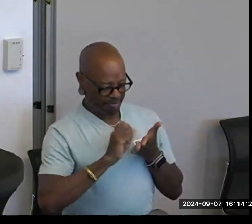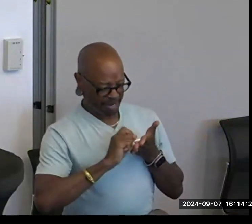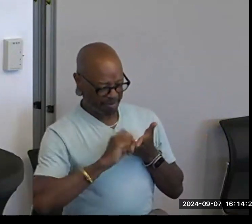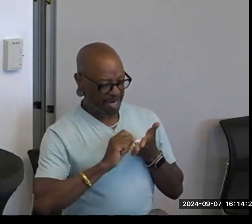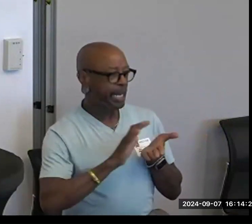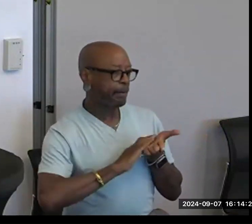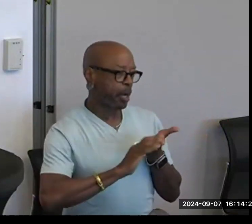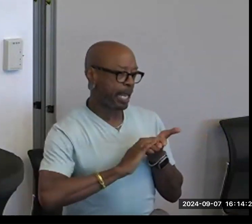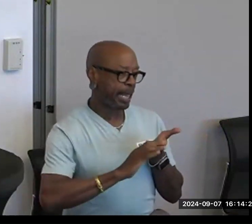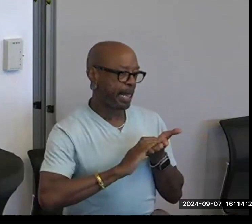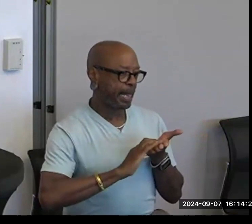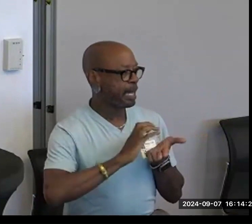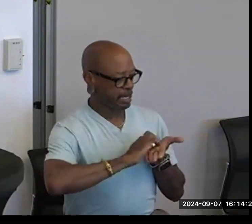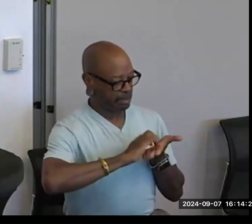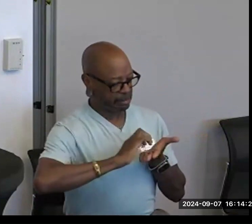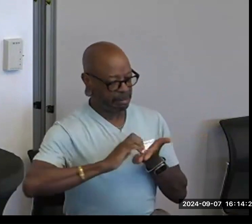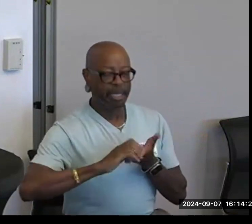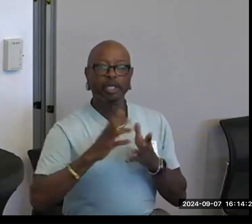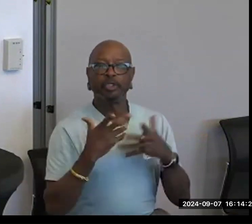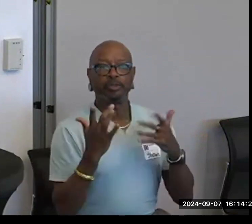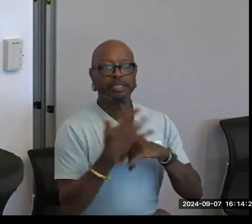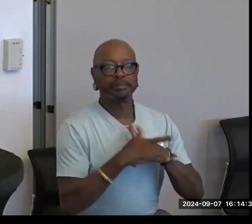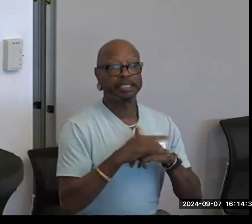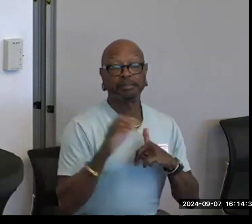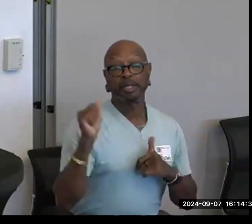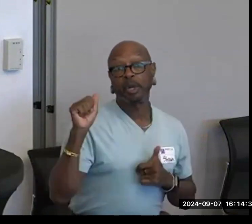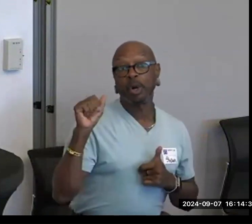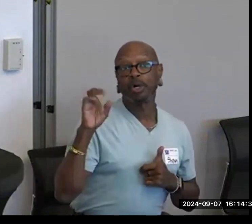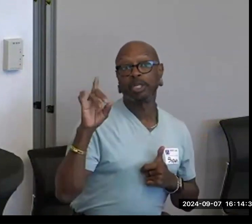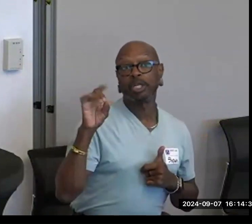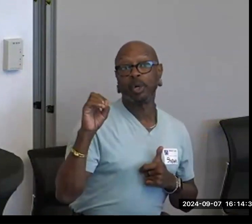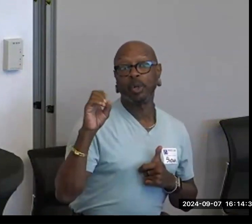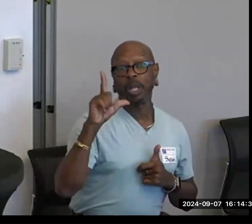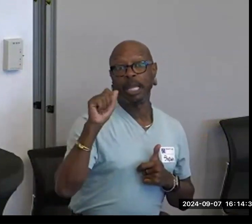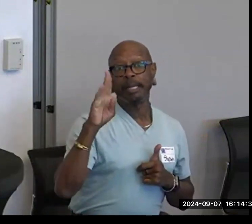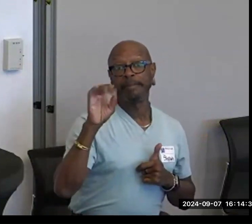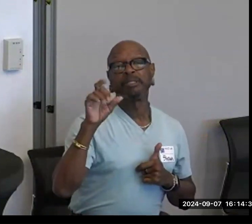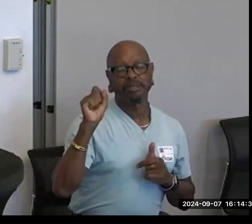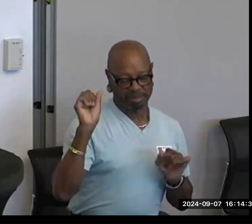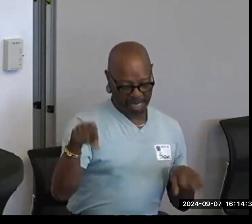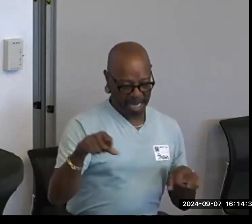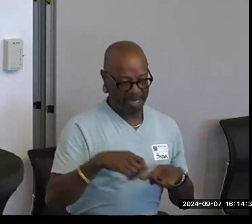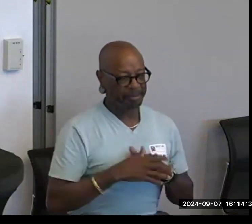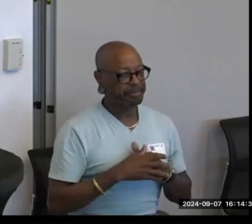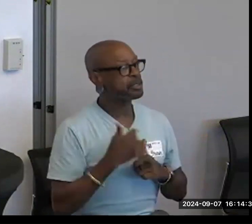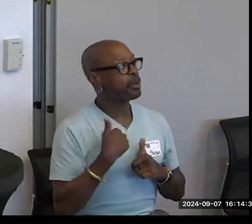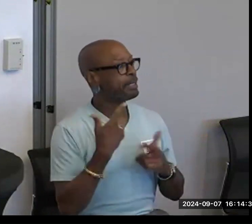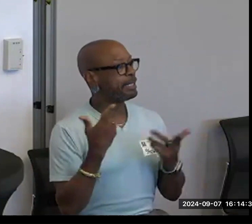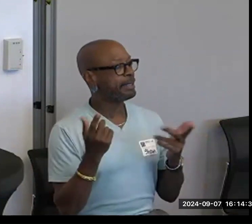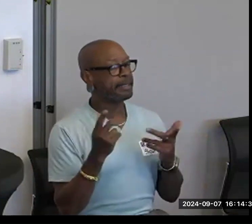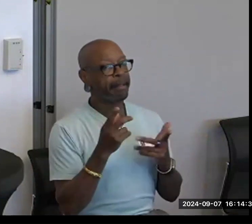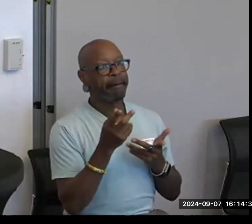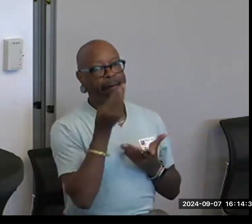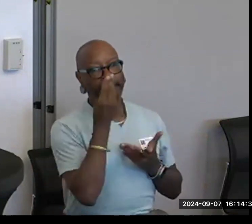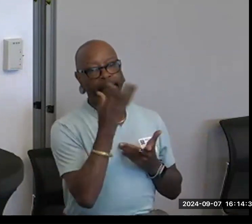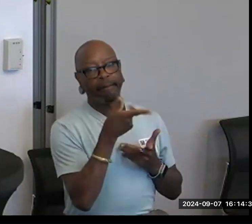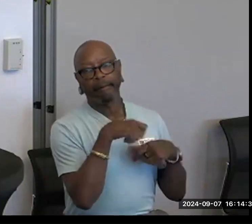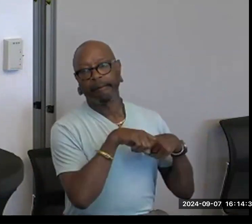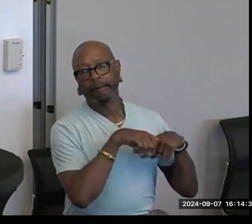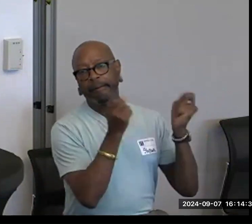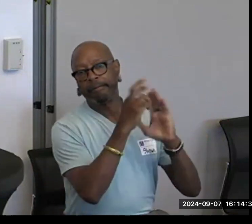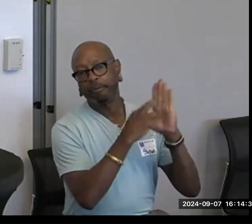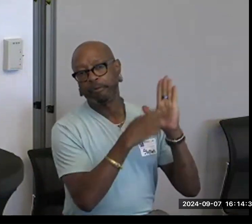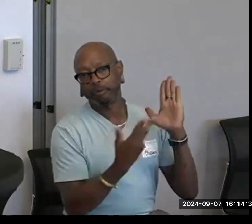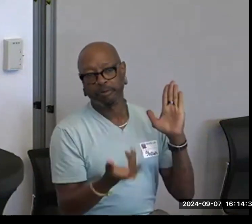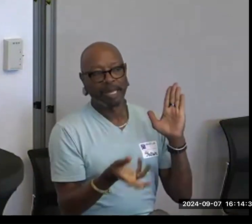Braille, it takes up too much space. But audio labels, you can. So I violated the rule of